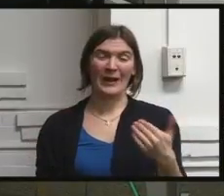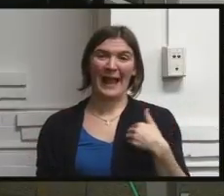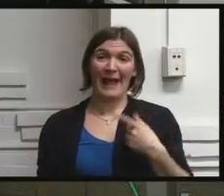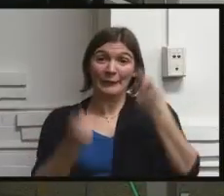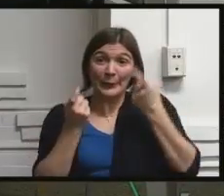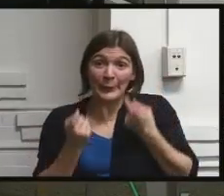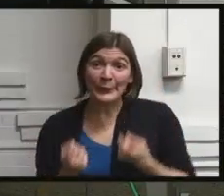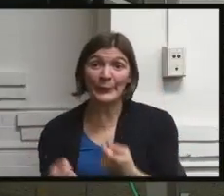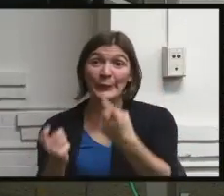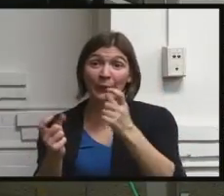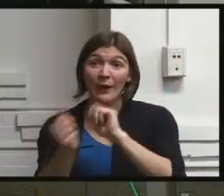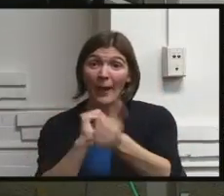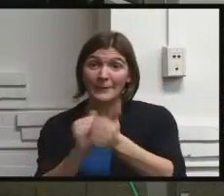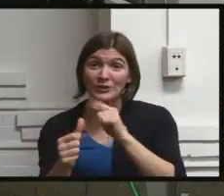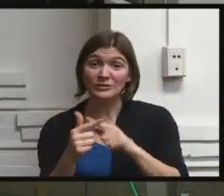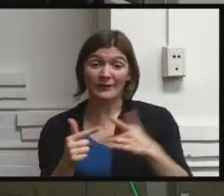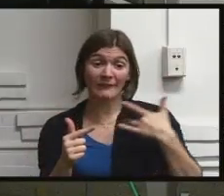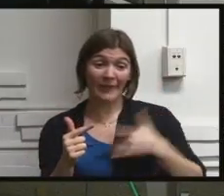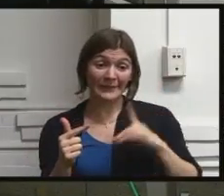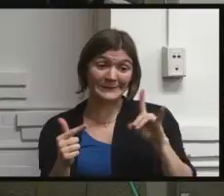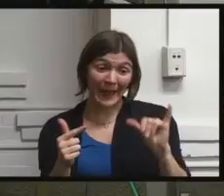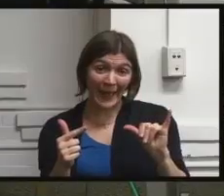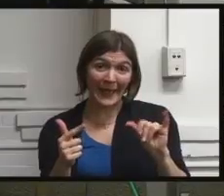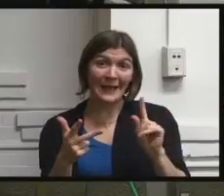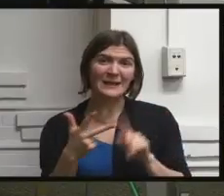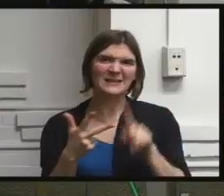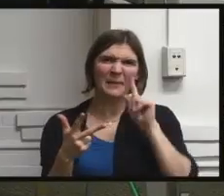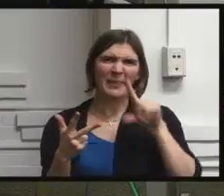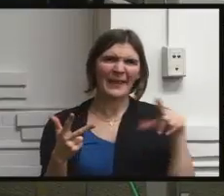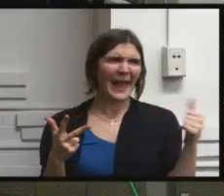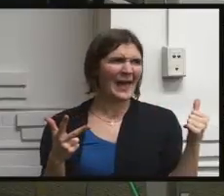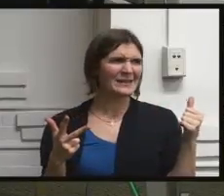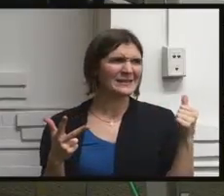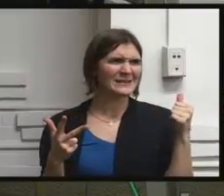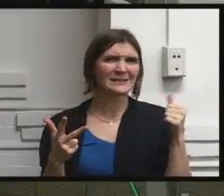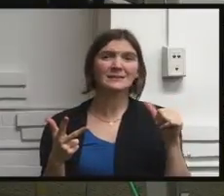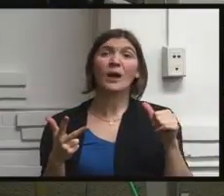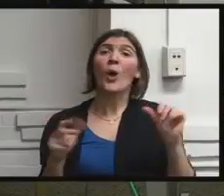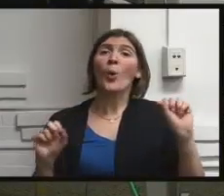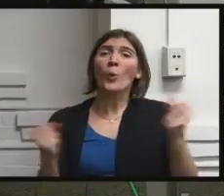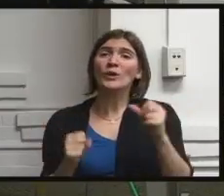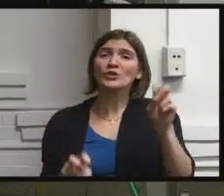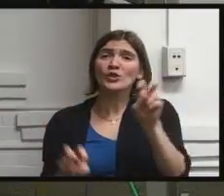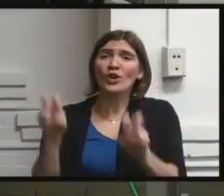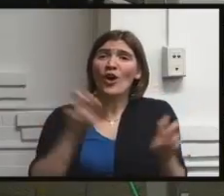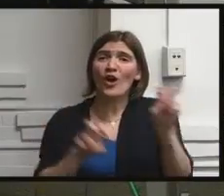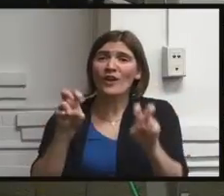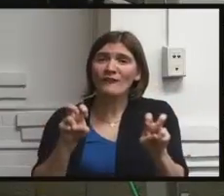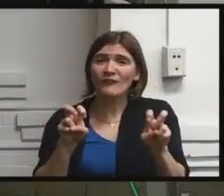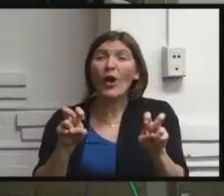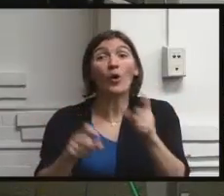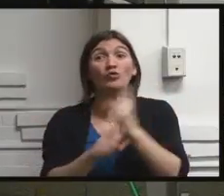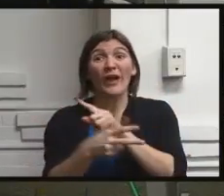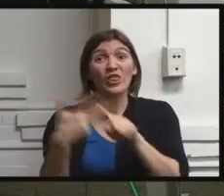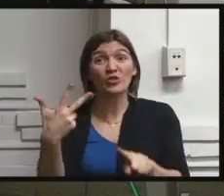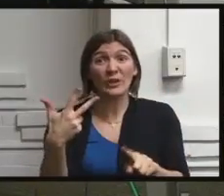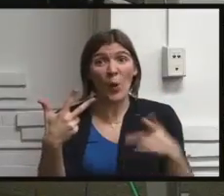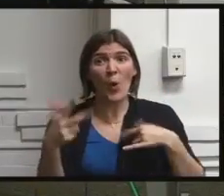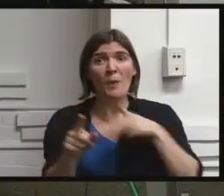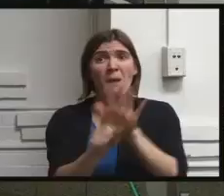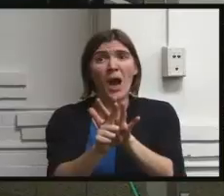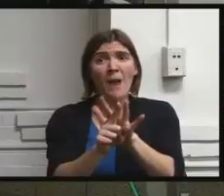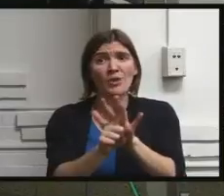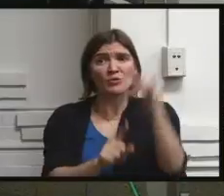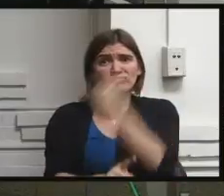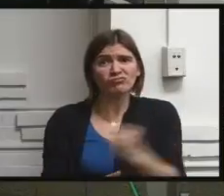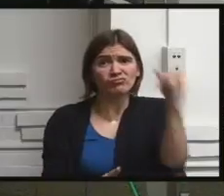Ski Jump, we have Valentine's Day, and we have something else that I've forgotten. But Winter Carnival. Brattleboro Winter Carnival. So that's a